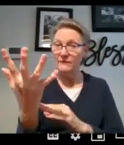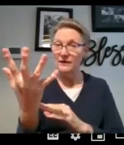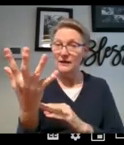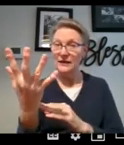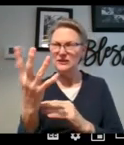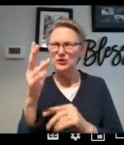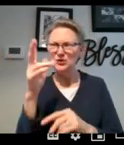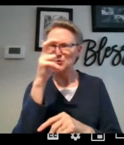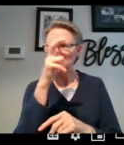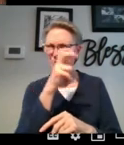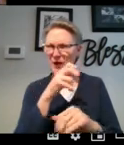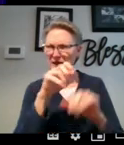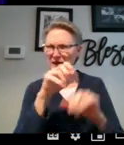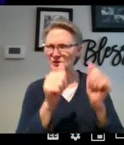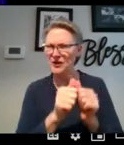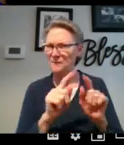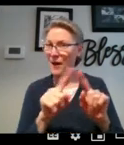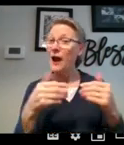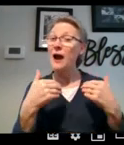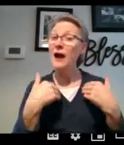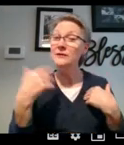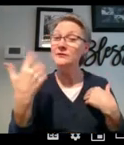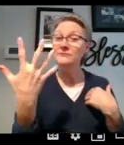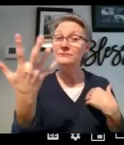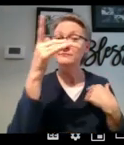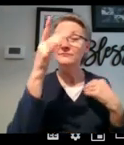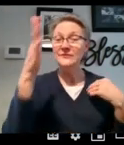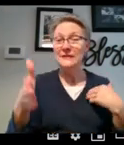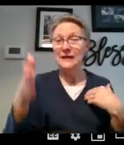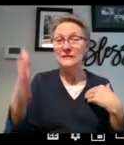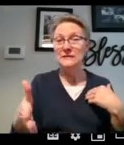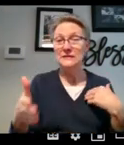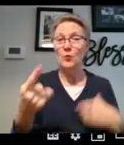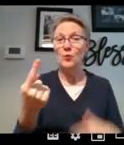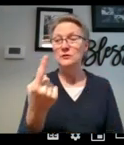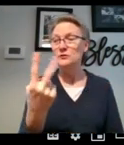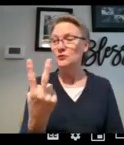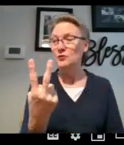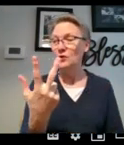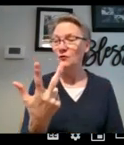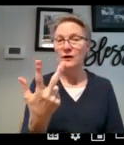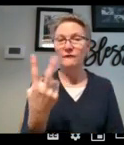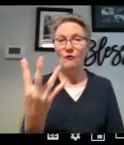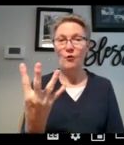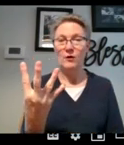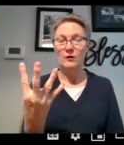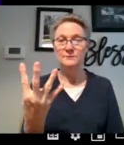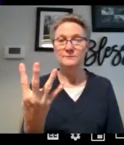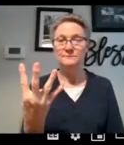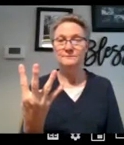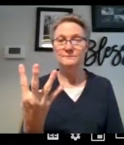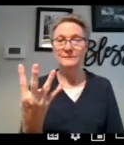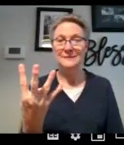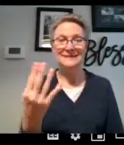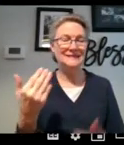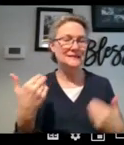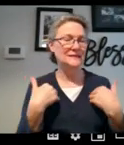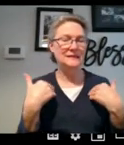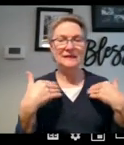shape, but it has 5 sides. 1, 2, 3, and 4. That does